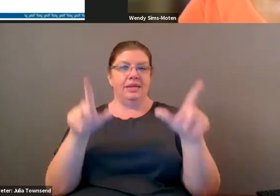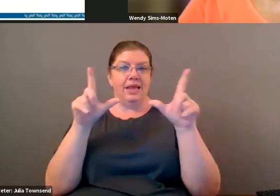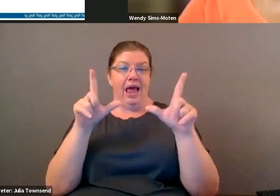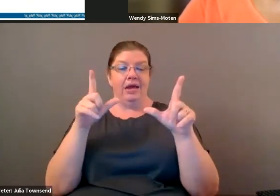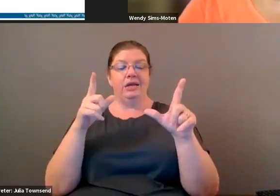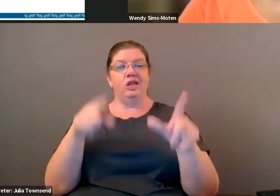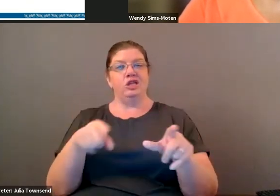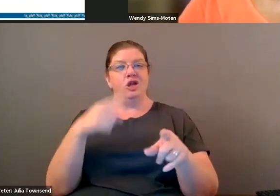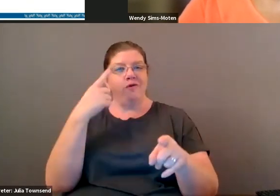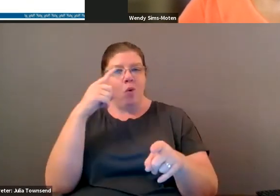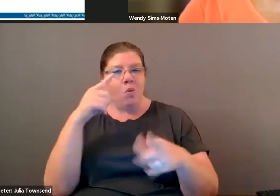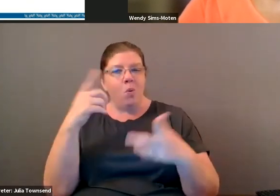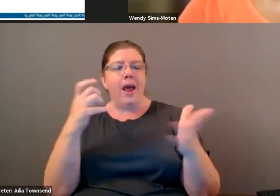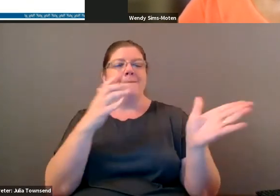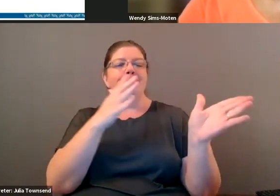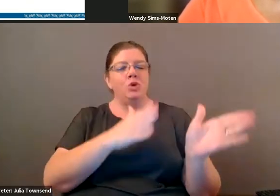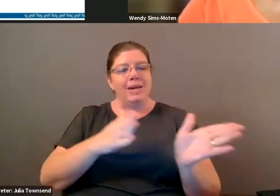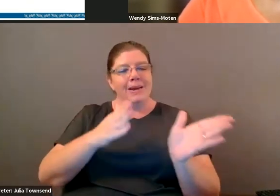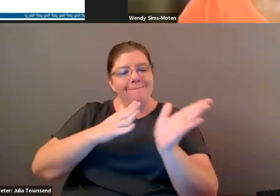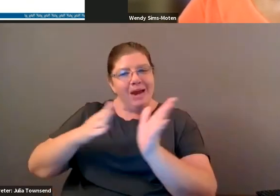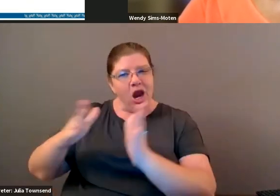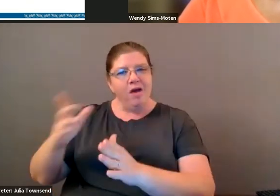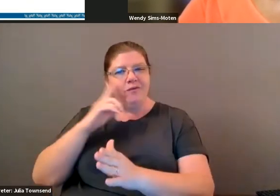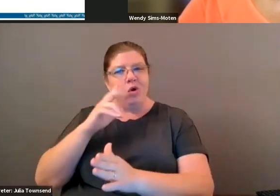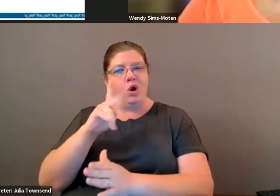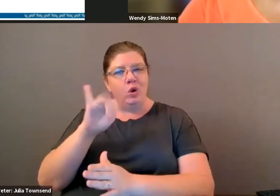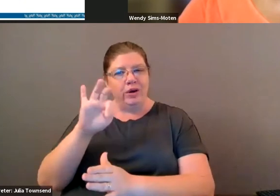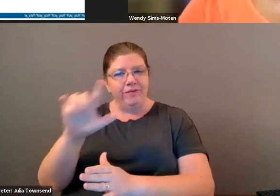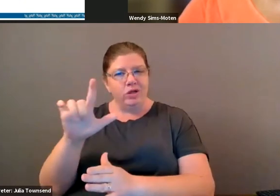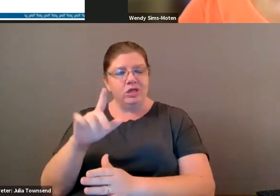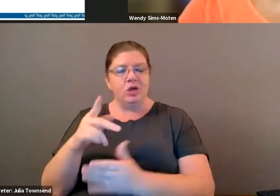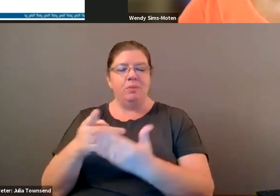prepare for this universal pre-K,